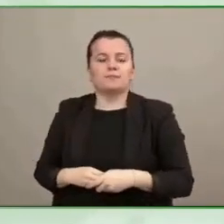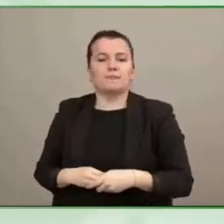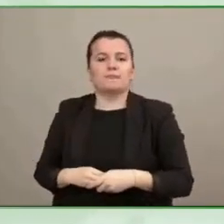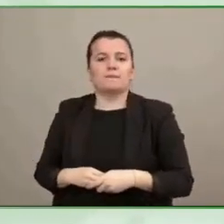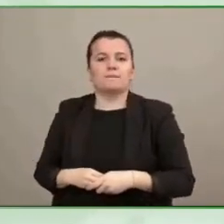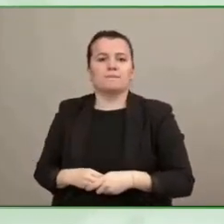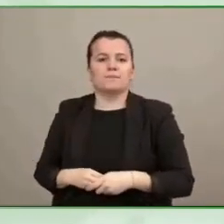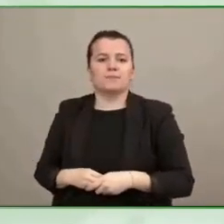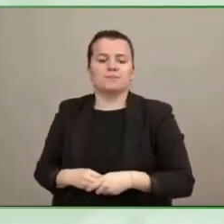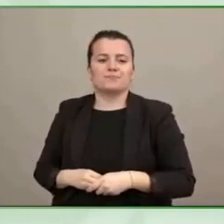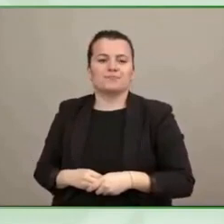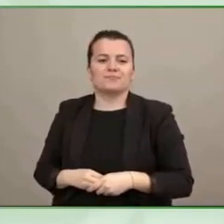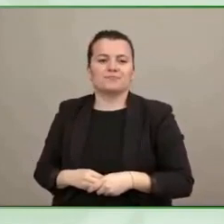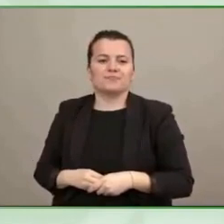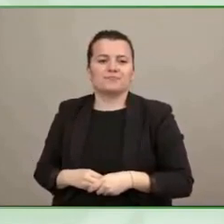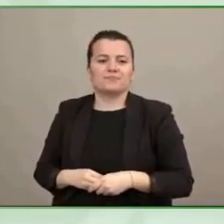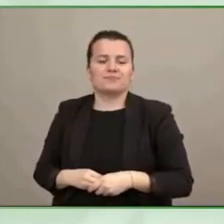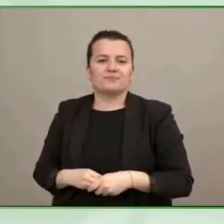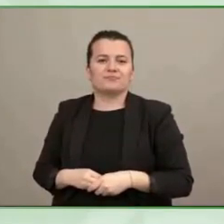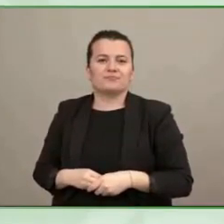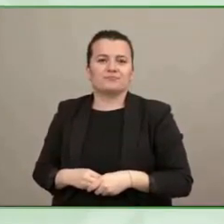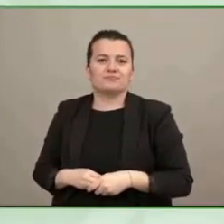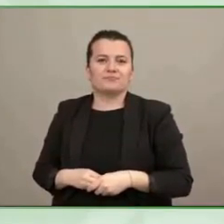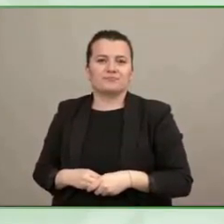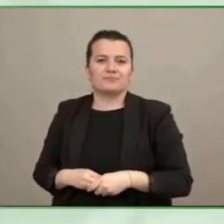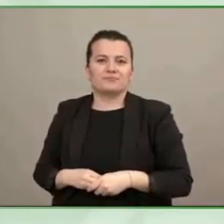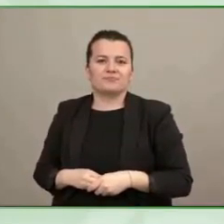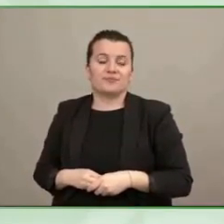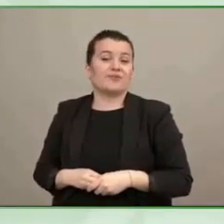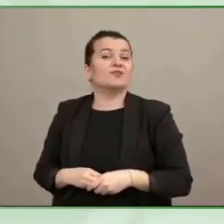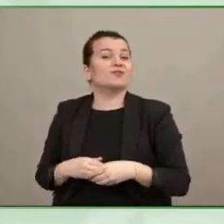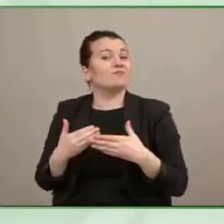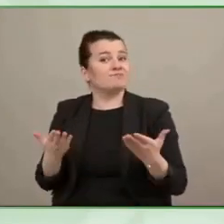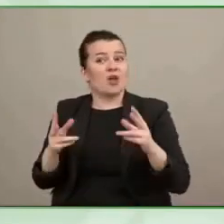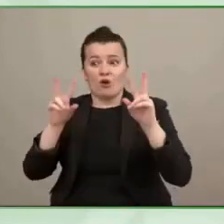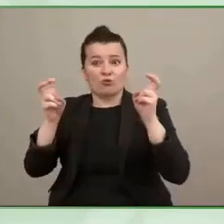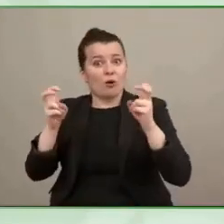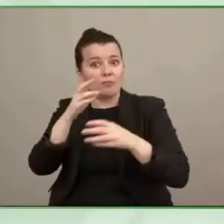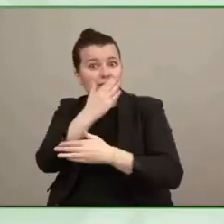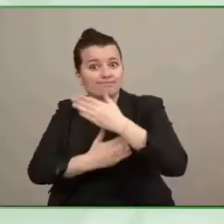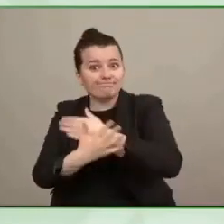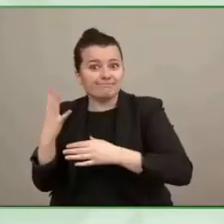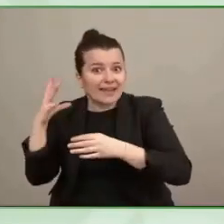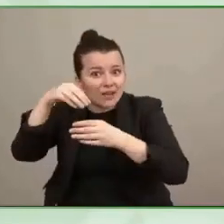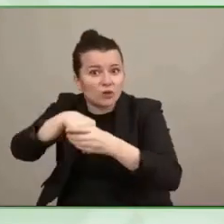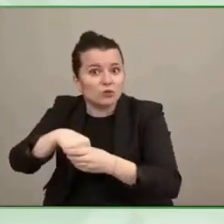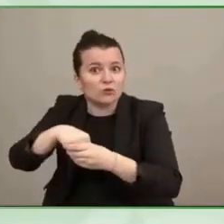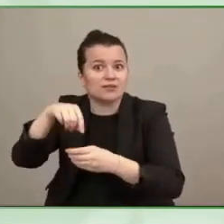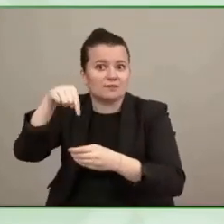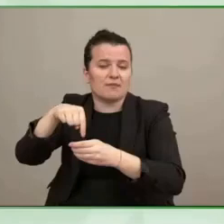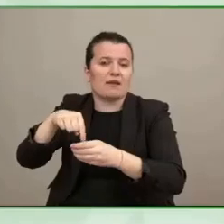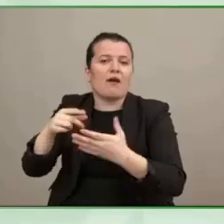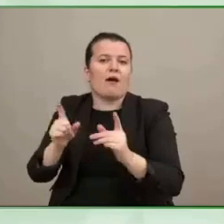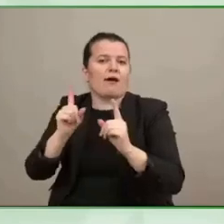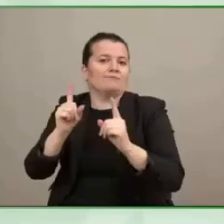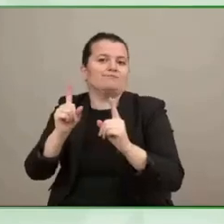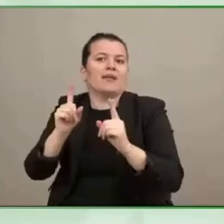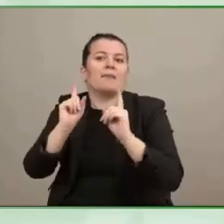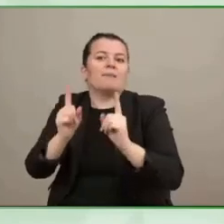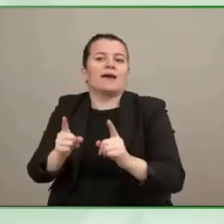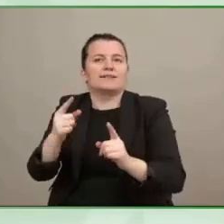topics. I can starting the first about the youth engagement in